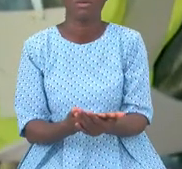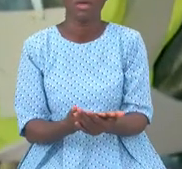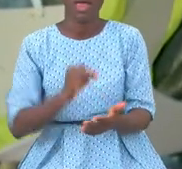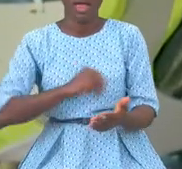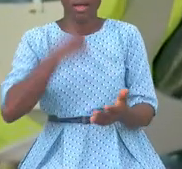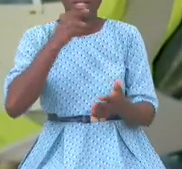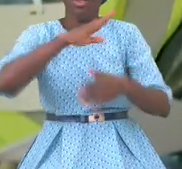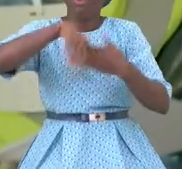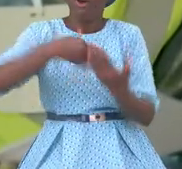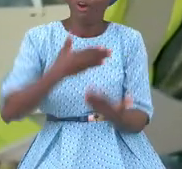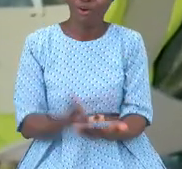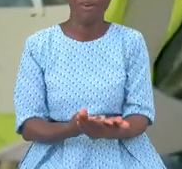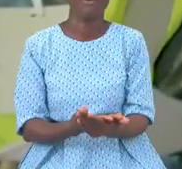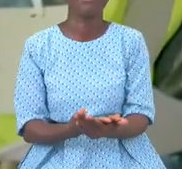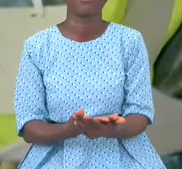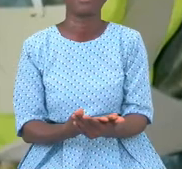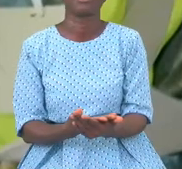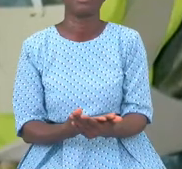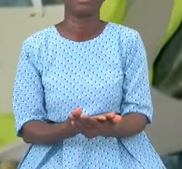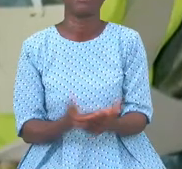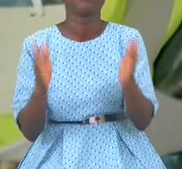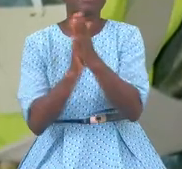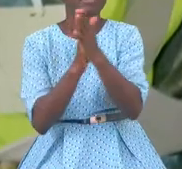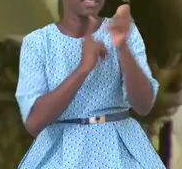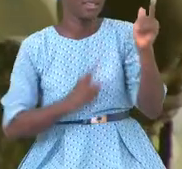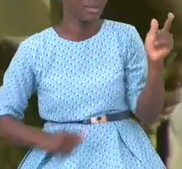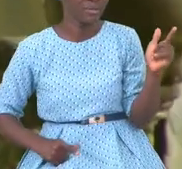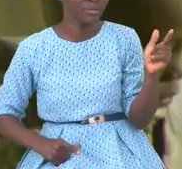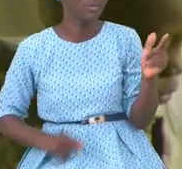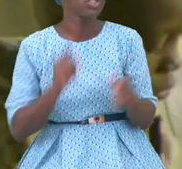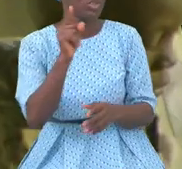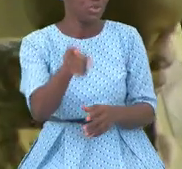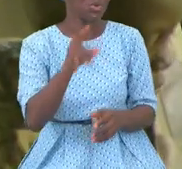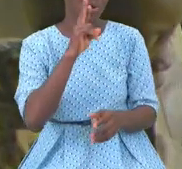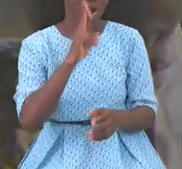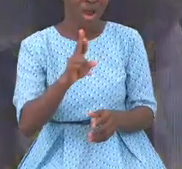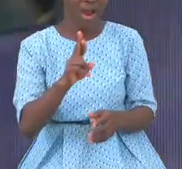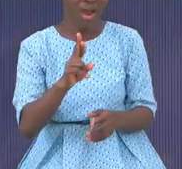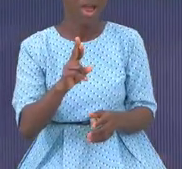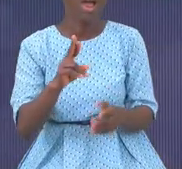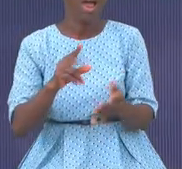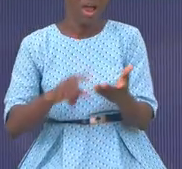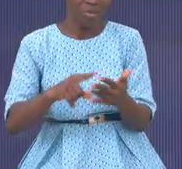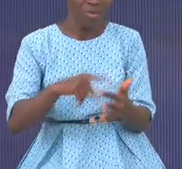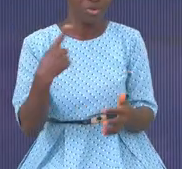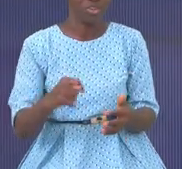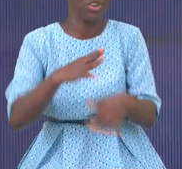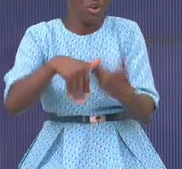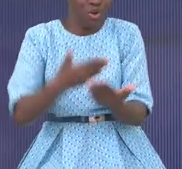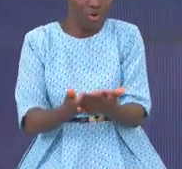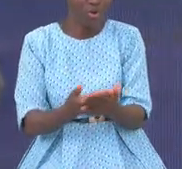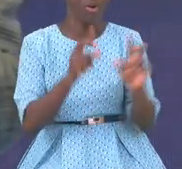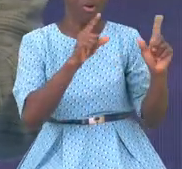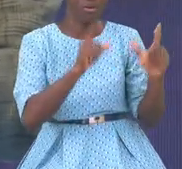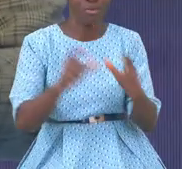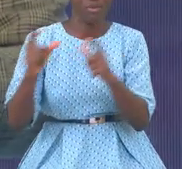Praise the Lord, you are one of the all. The air that we breathe for all. Whether you're